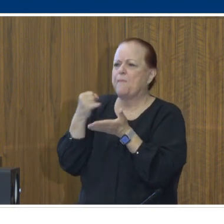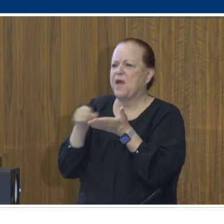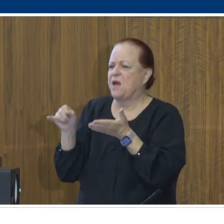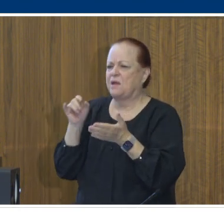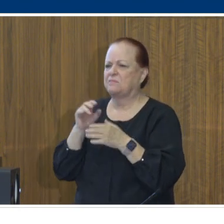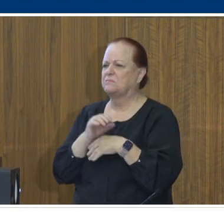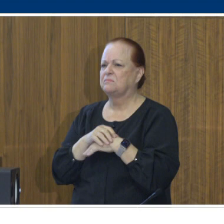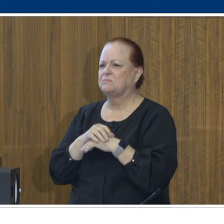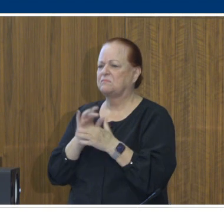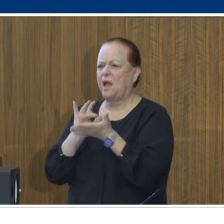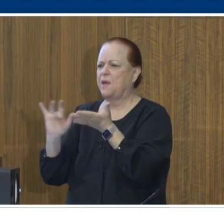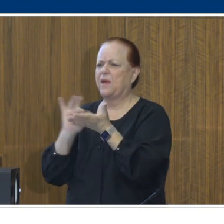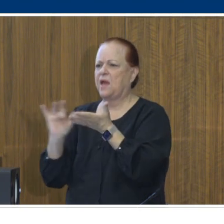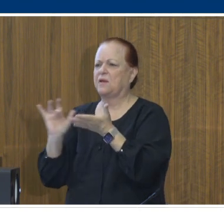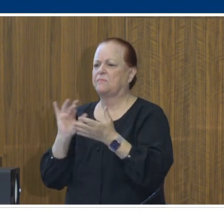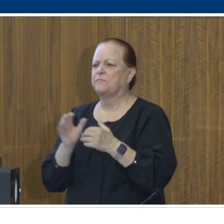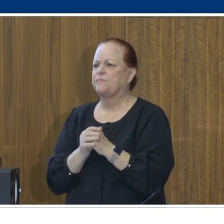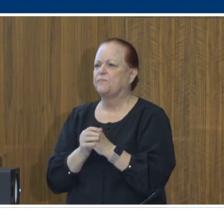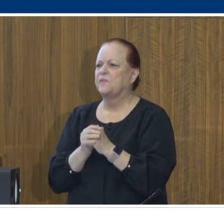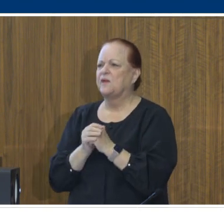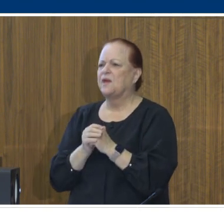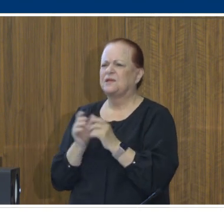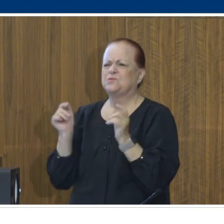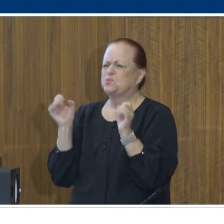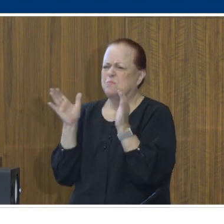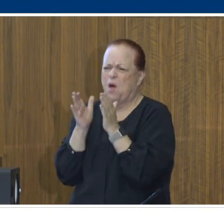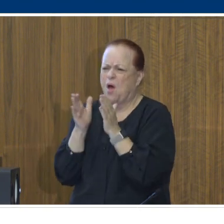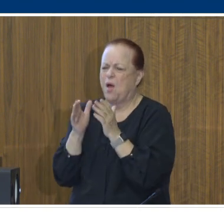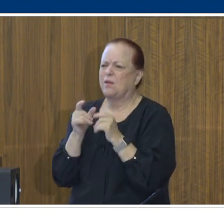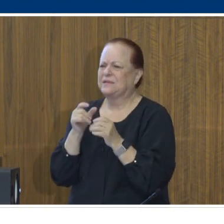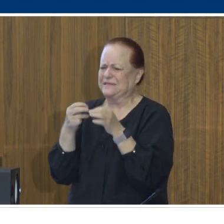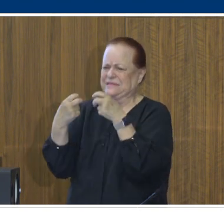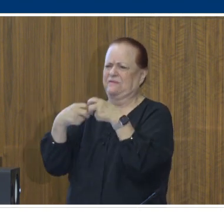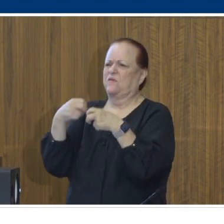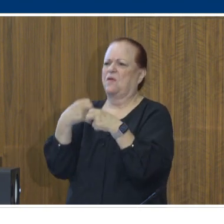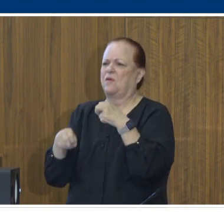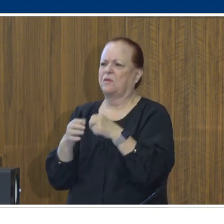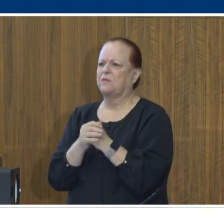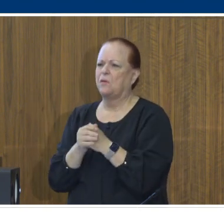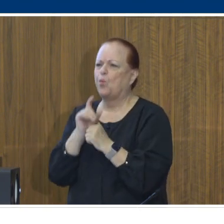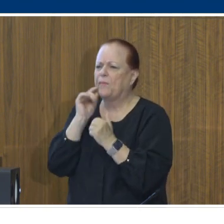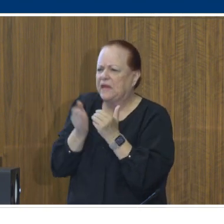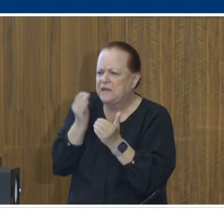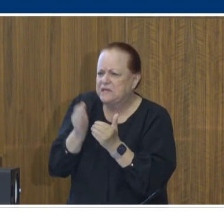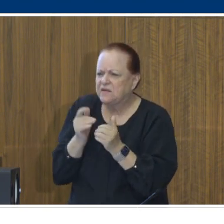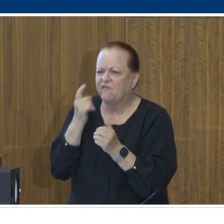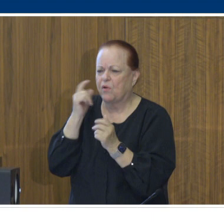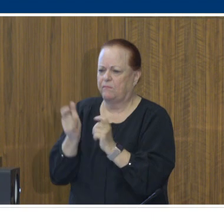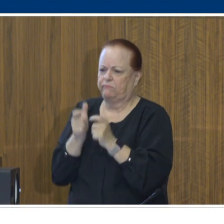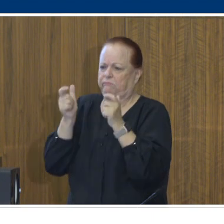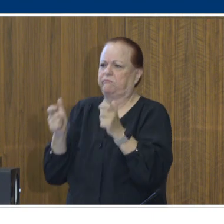or something like that. So it could be done, but it would be a lot easier to do it on a desktop or a laptop.